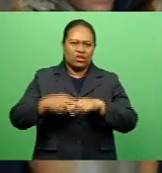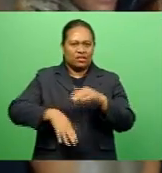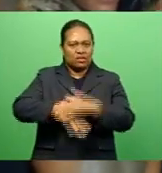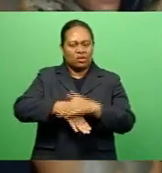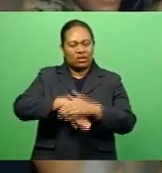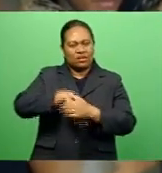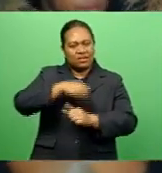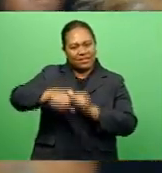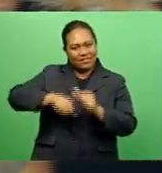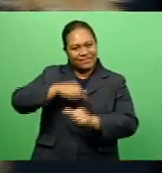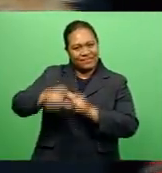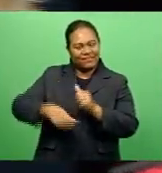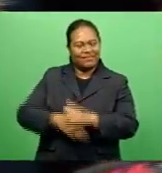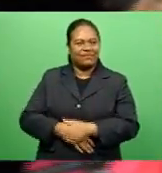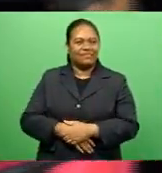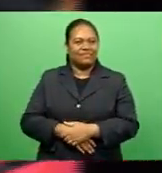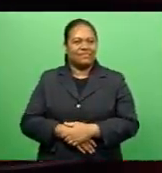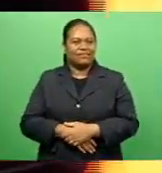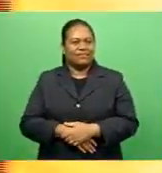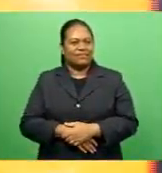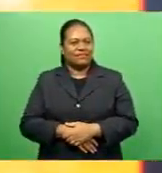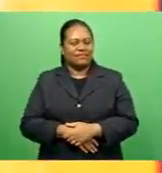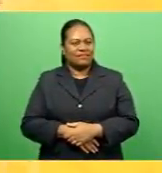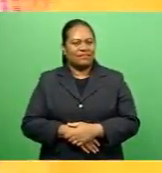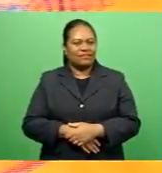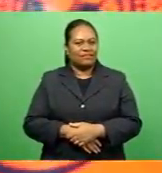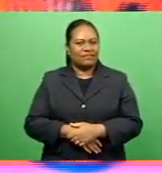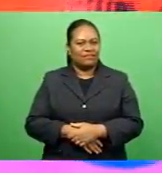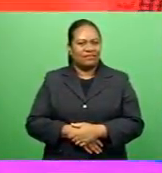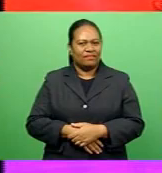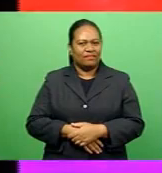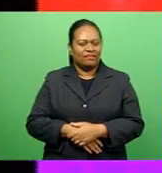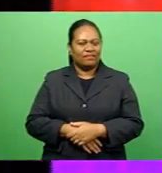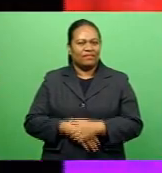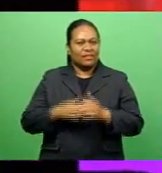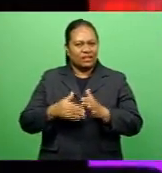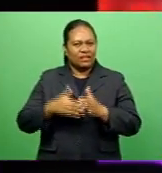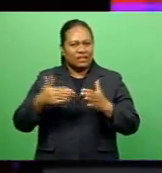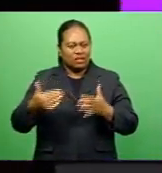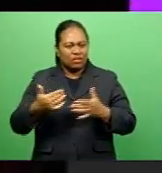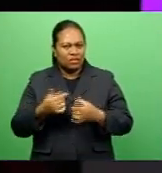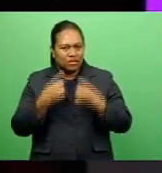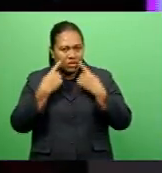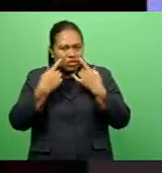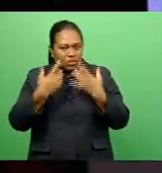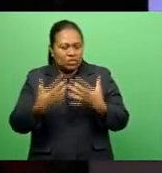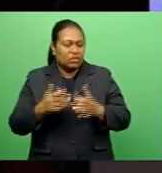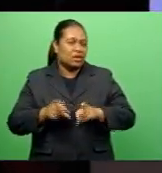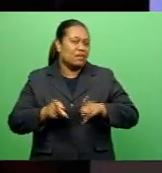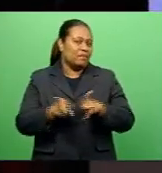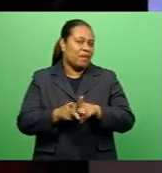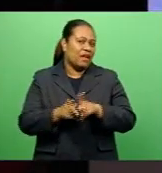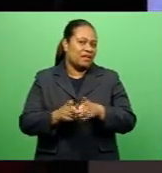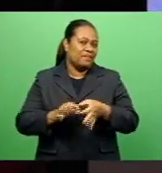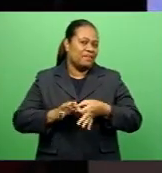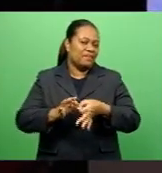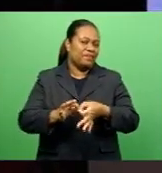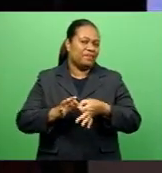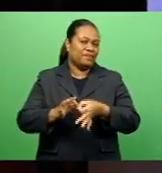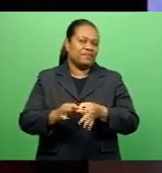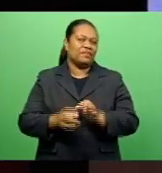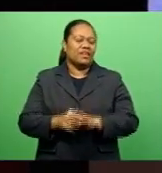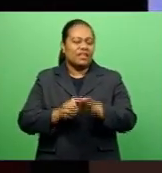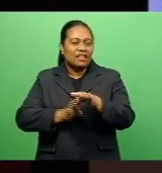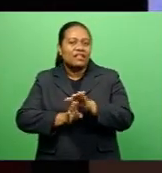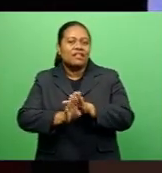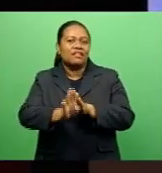futsal. With this sponsorship, we do not only get the senior leagues and the premium content, but we also participate in the